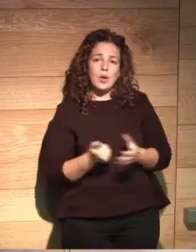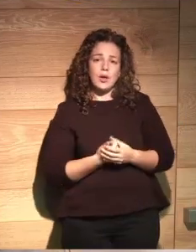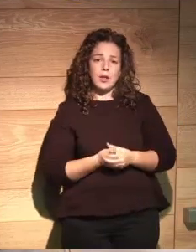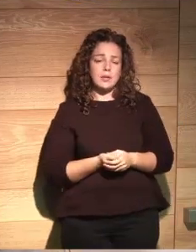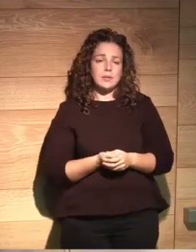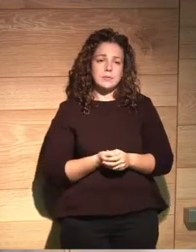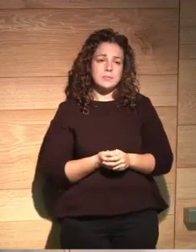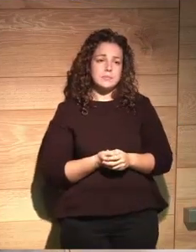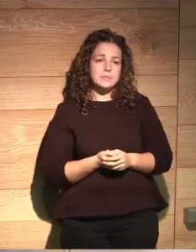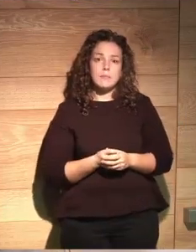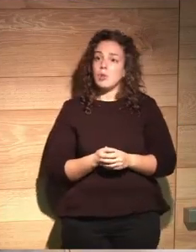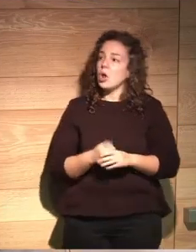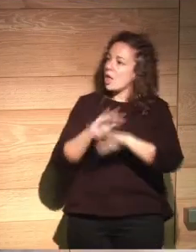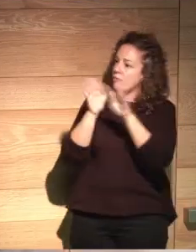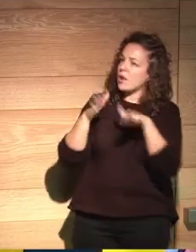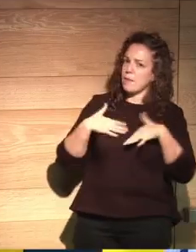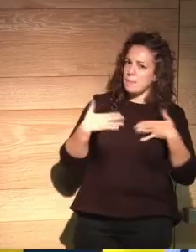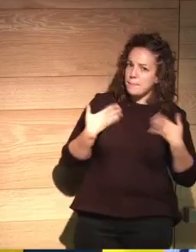there,